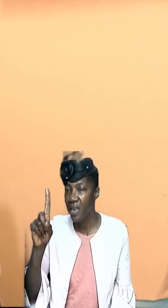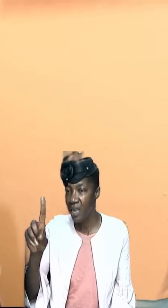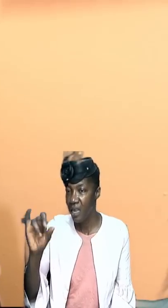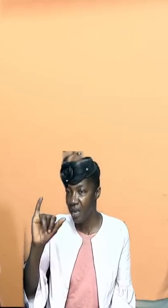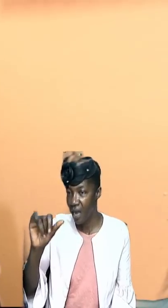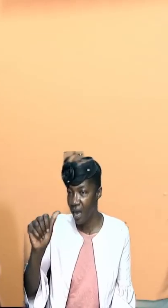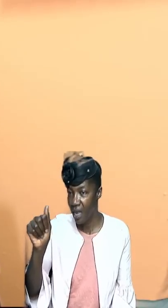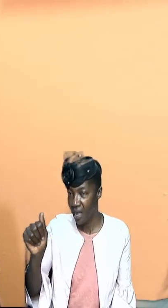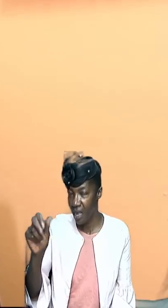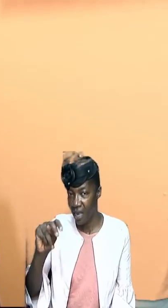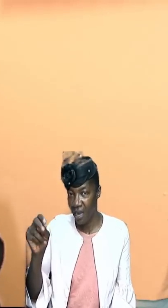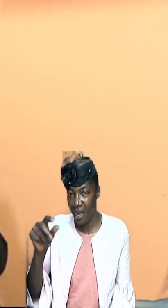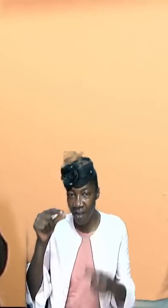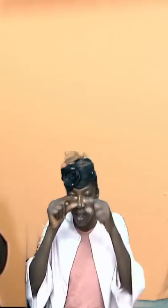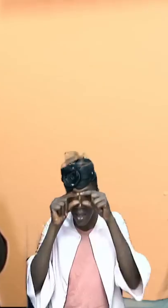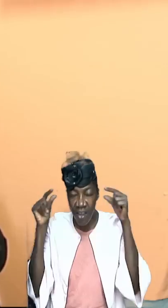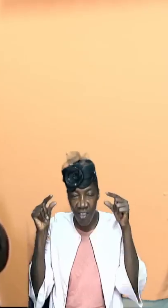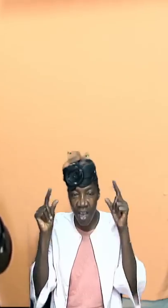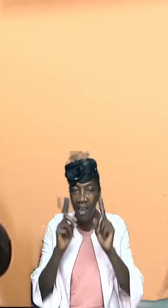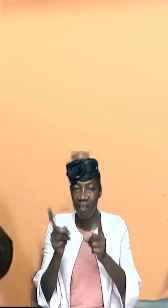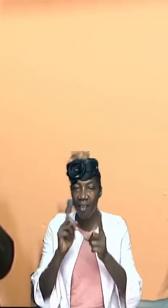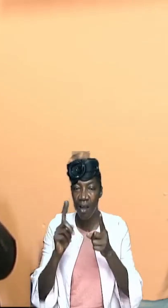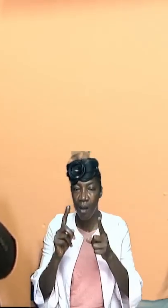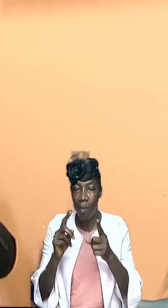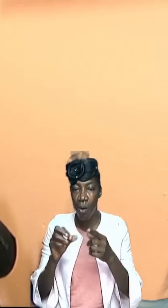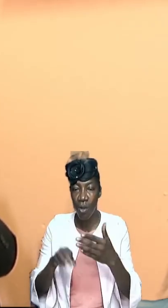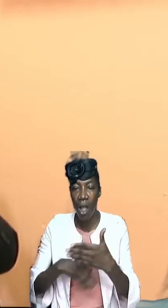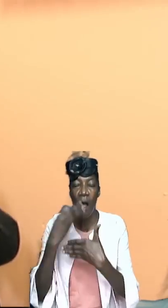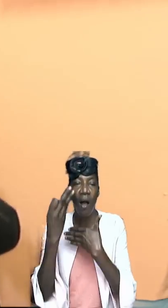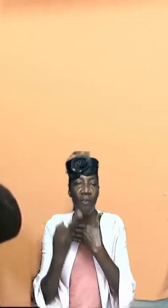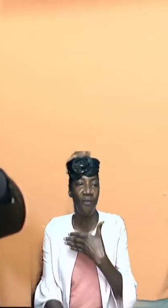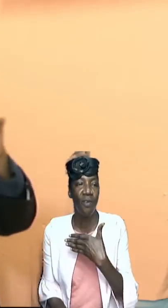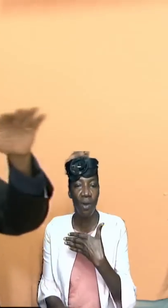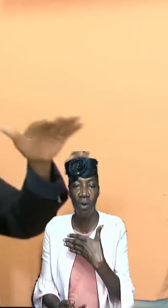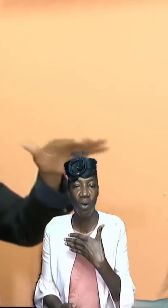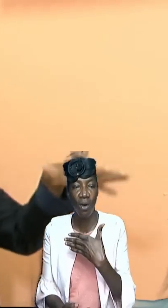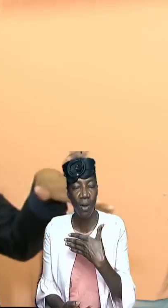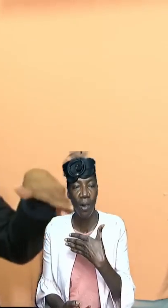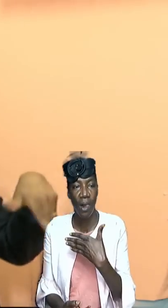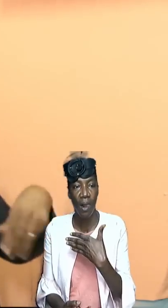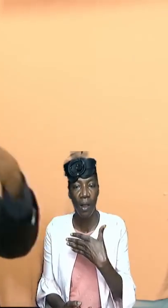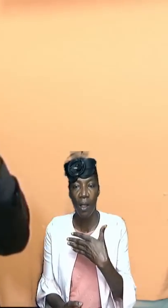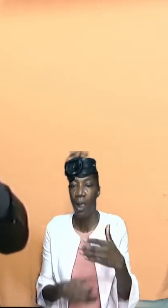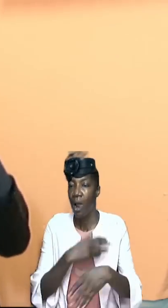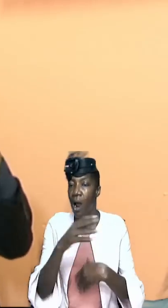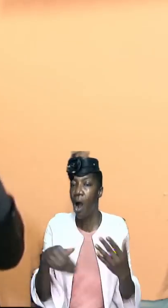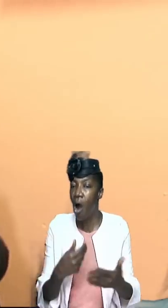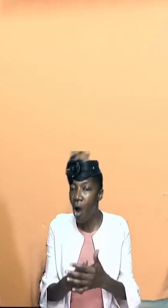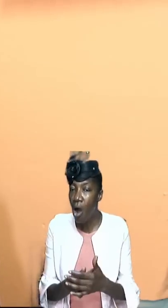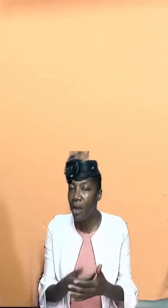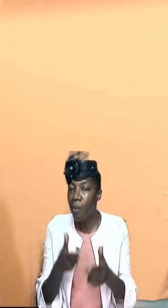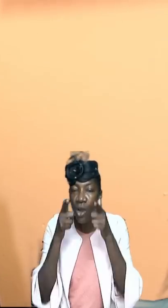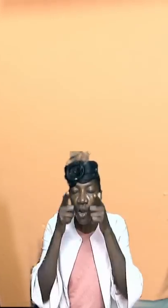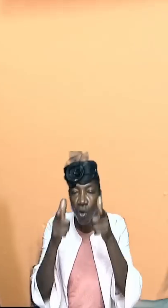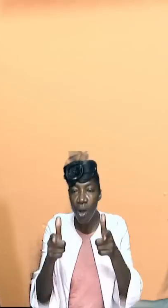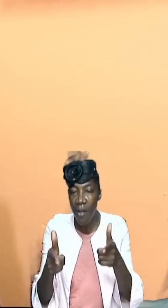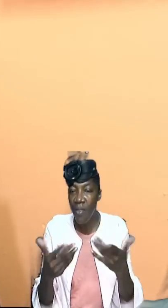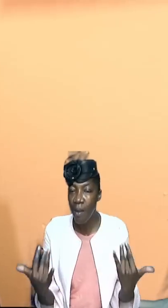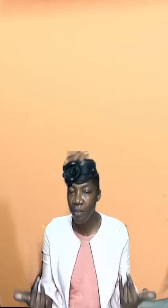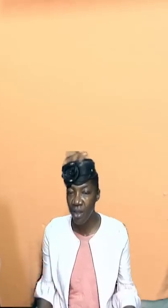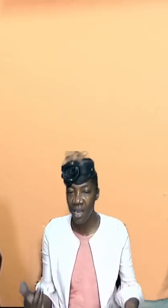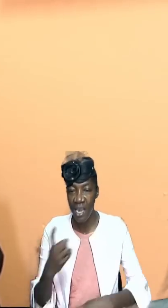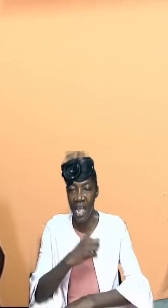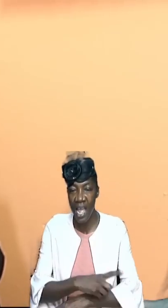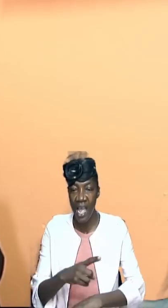flood. You see all the different tribal groups, that all different cultures, and when you look at them today, they all